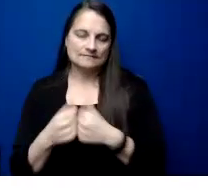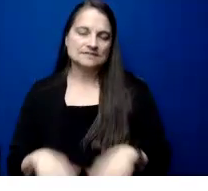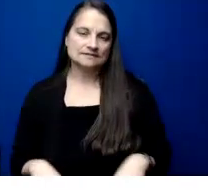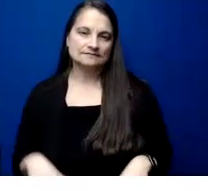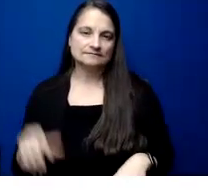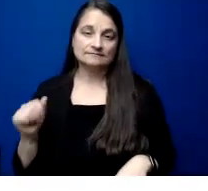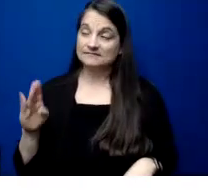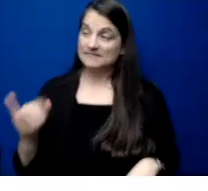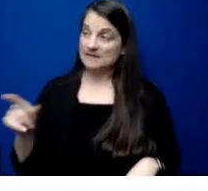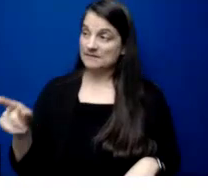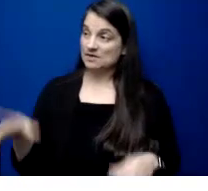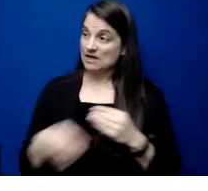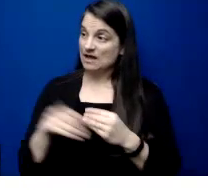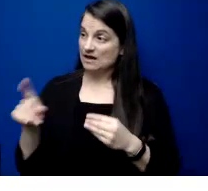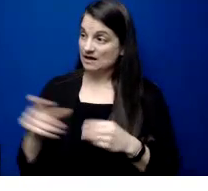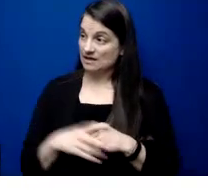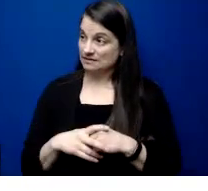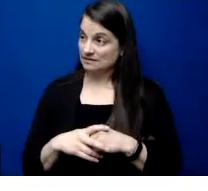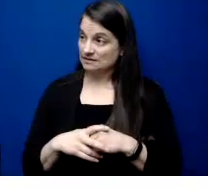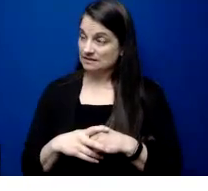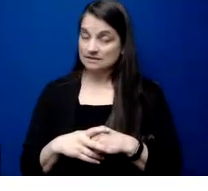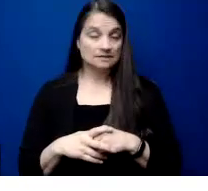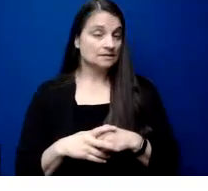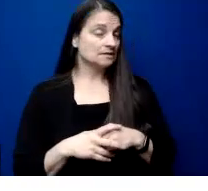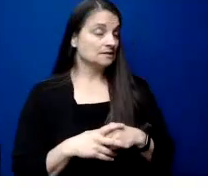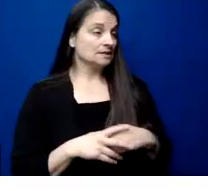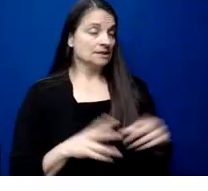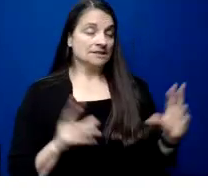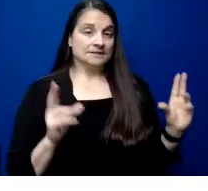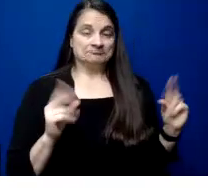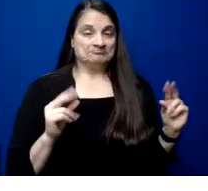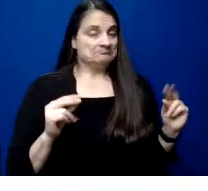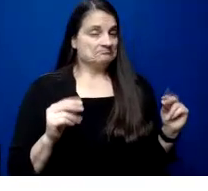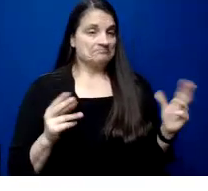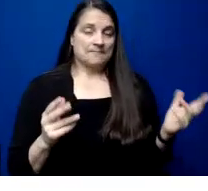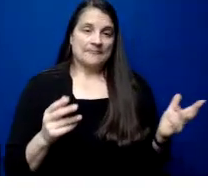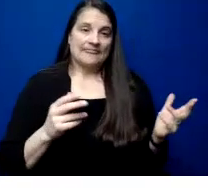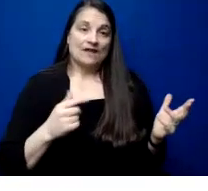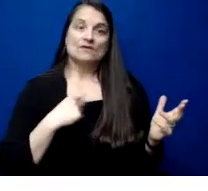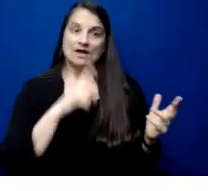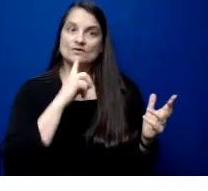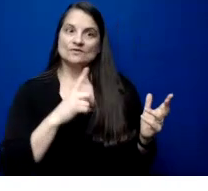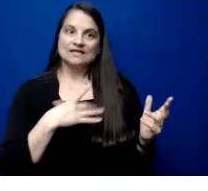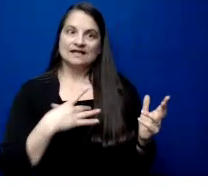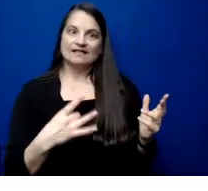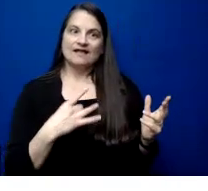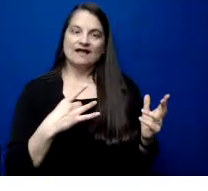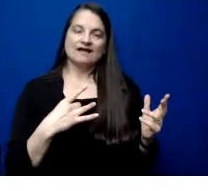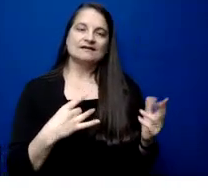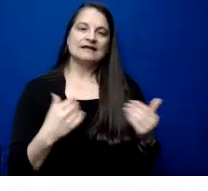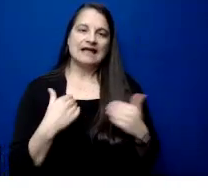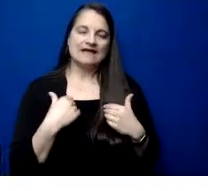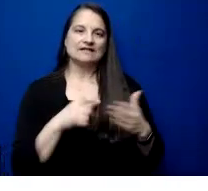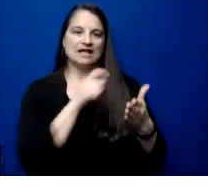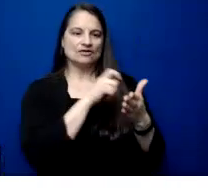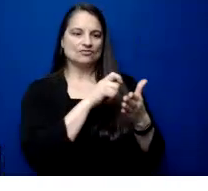have anything you wanted to add to this slide? No, just I really love the whole like having written rules. So like even